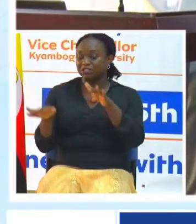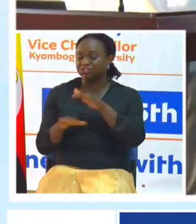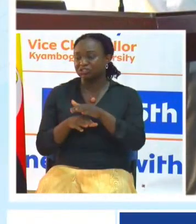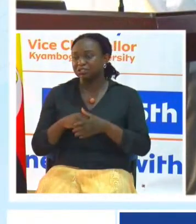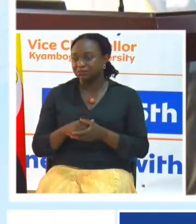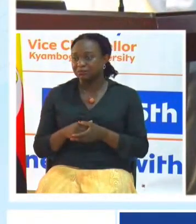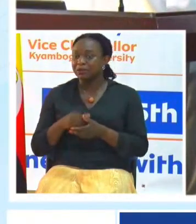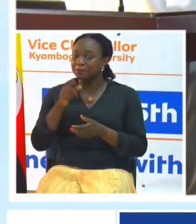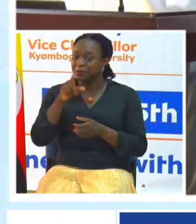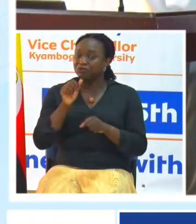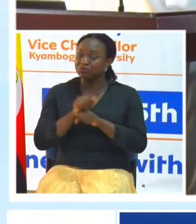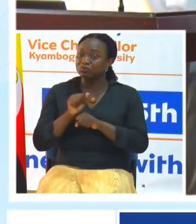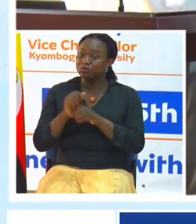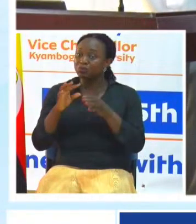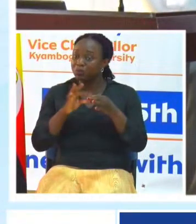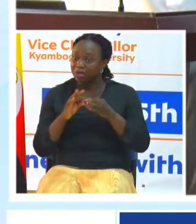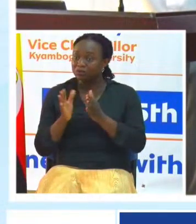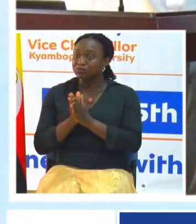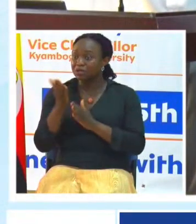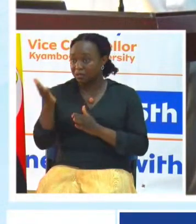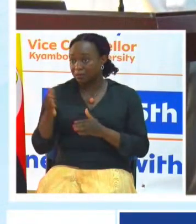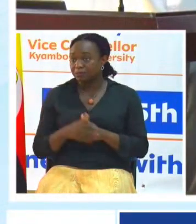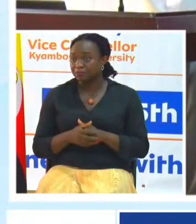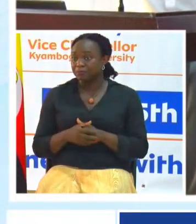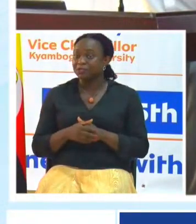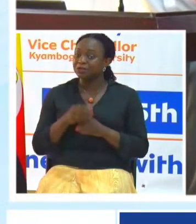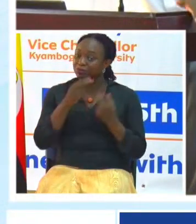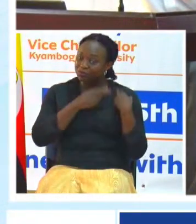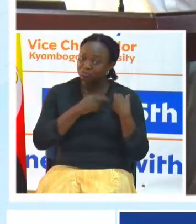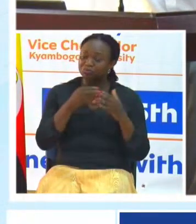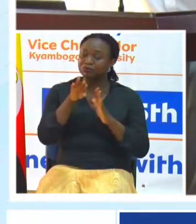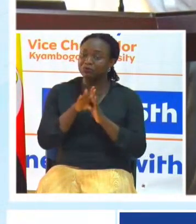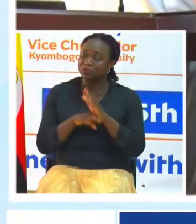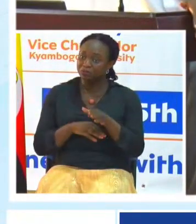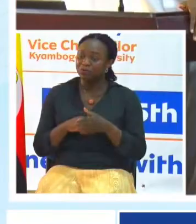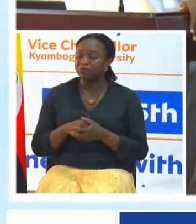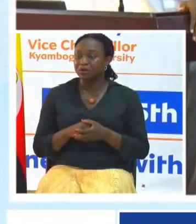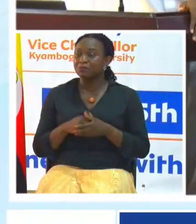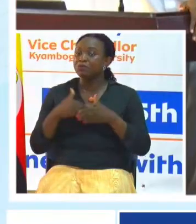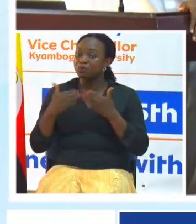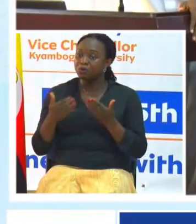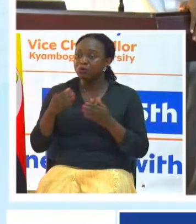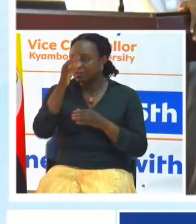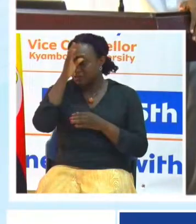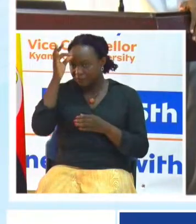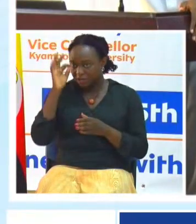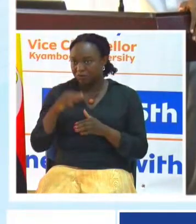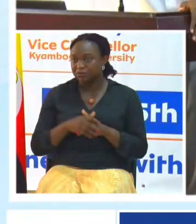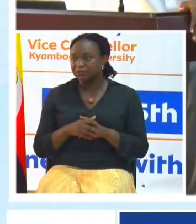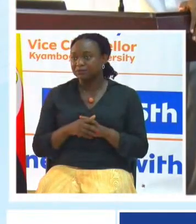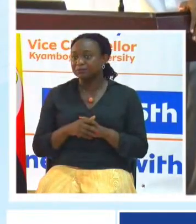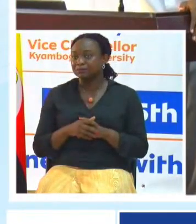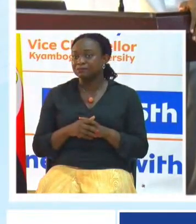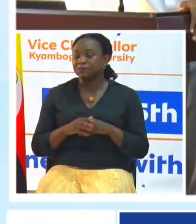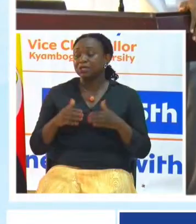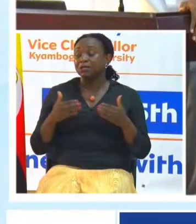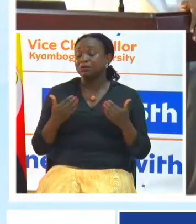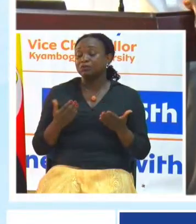person that you're going to work with, because he's the one coordinating the program that, or the faculty that you're going to. Meaning